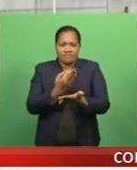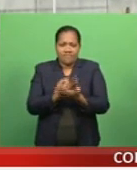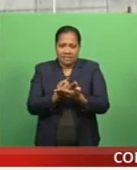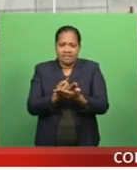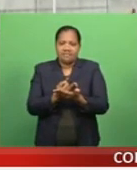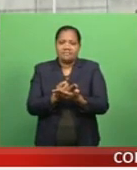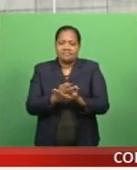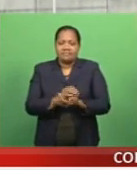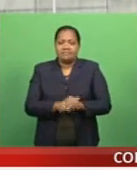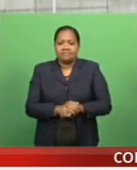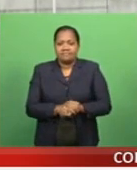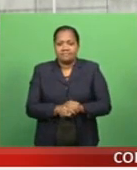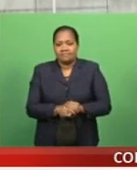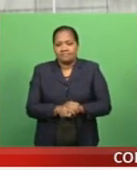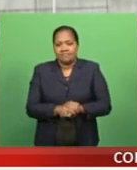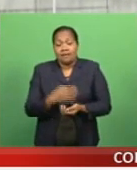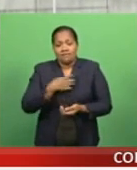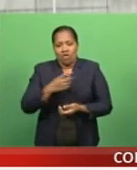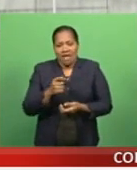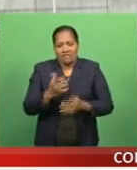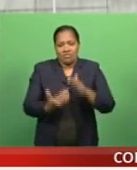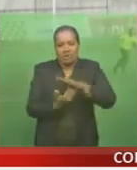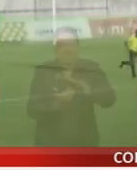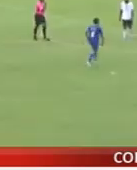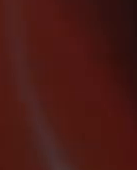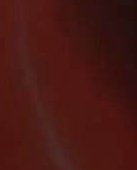for FIJIFA. This and more after the break.